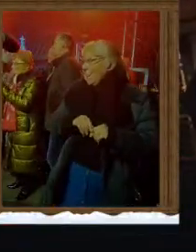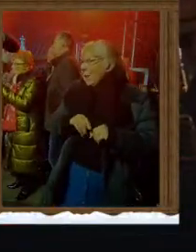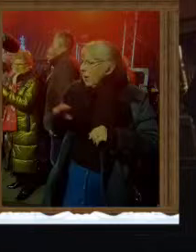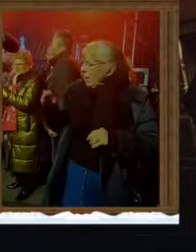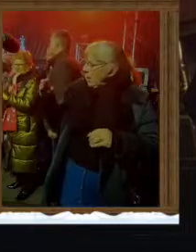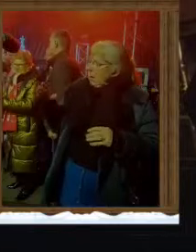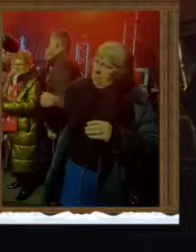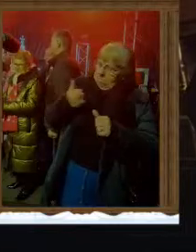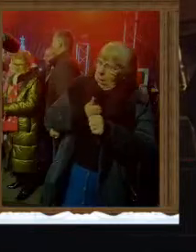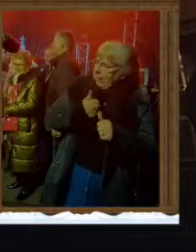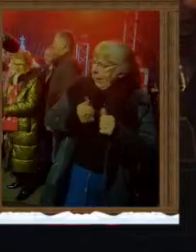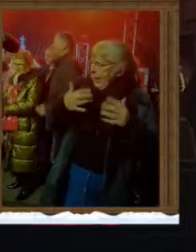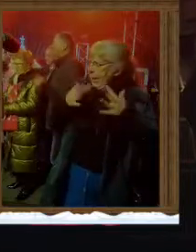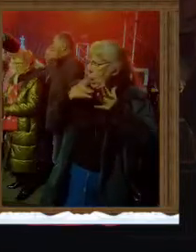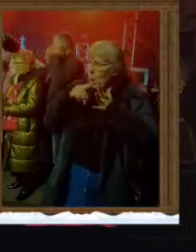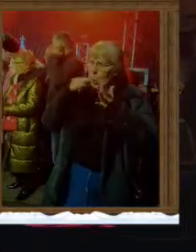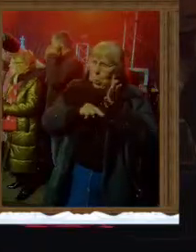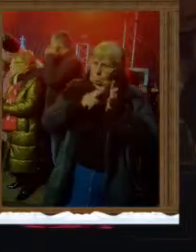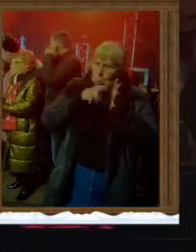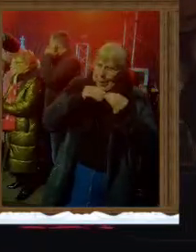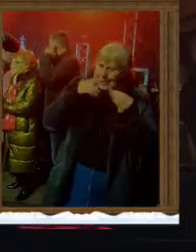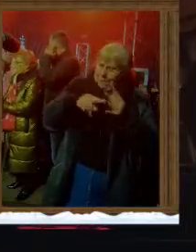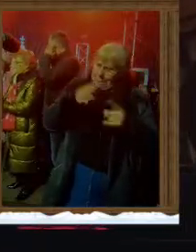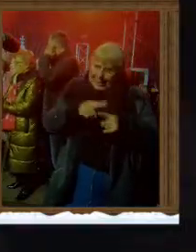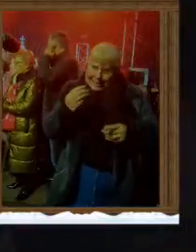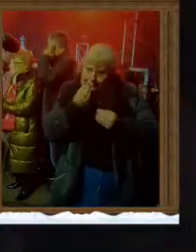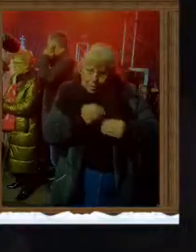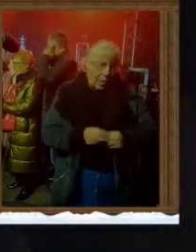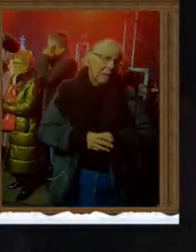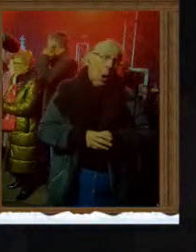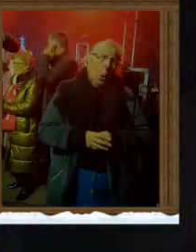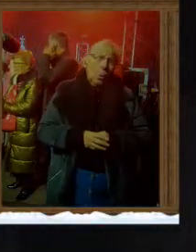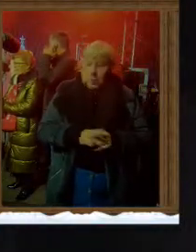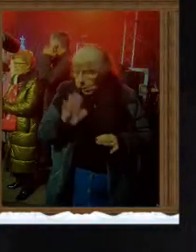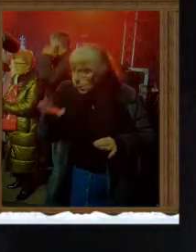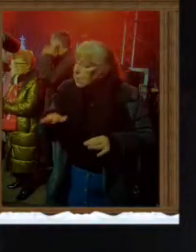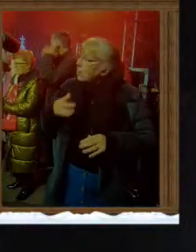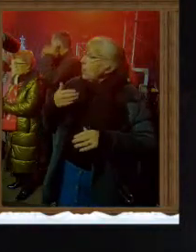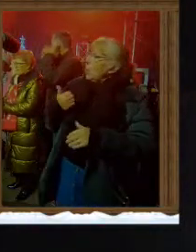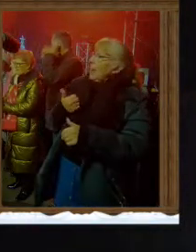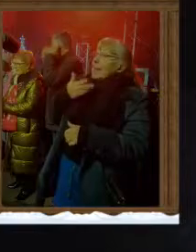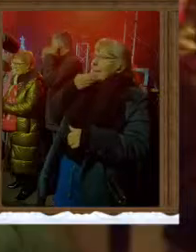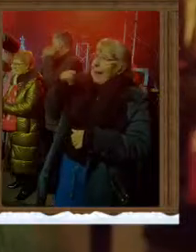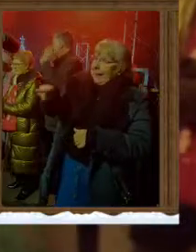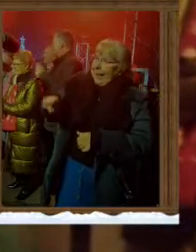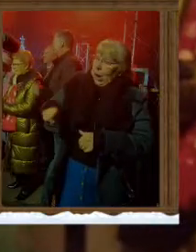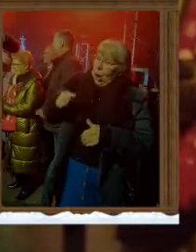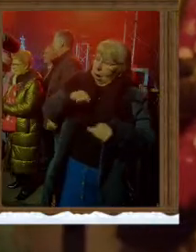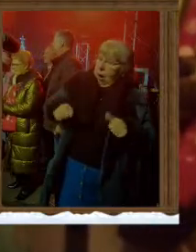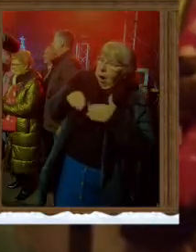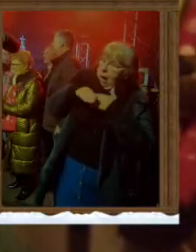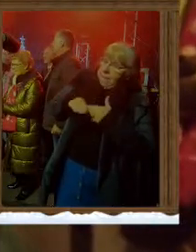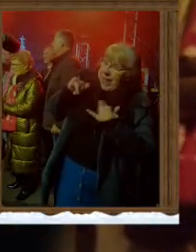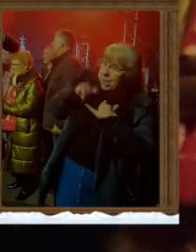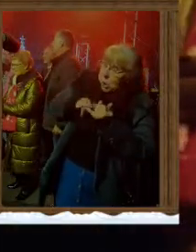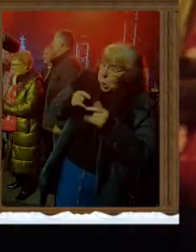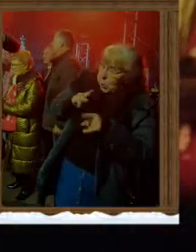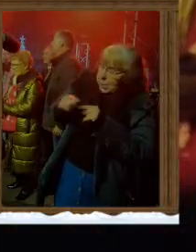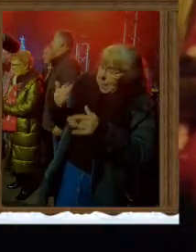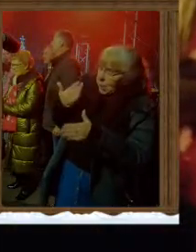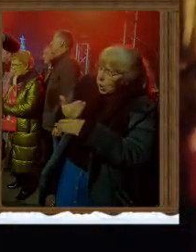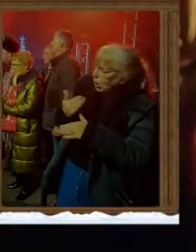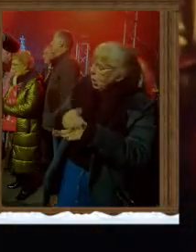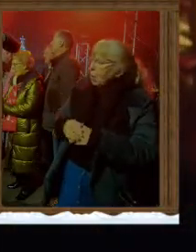you had your Weetabix? No. Now, Santa, we are here to help our friend Stuart with a very special